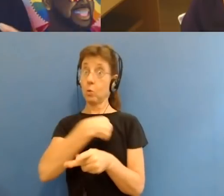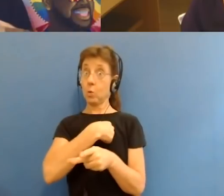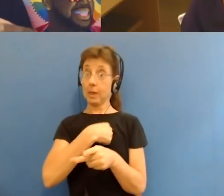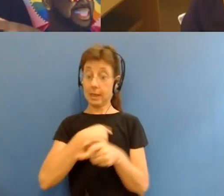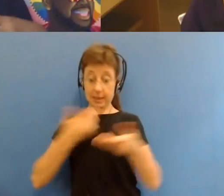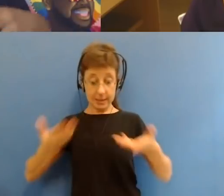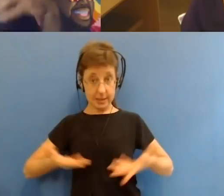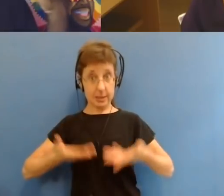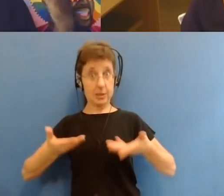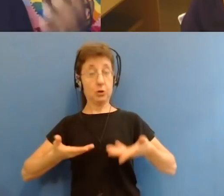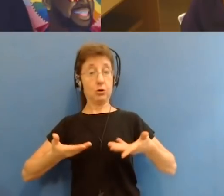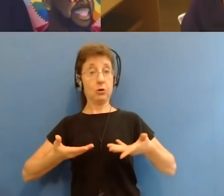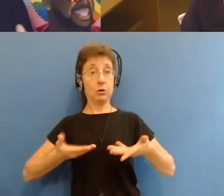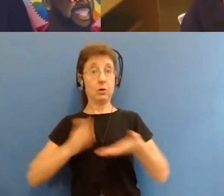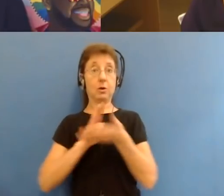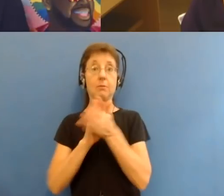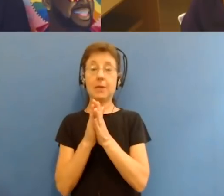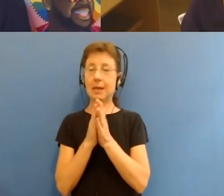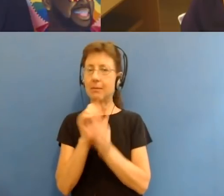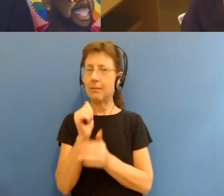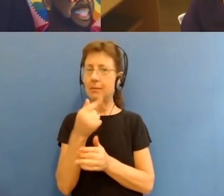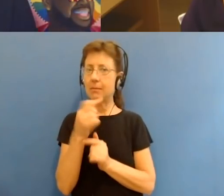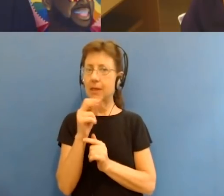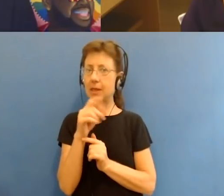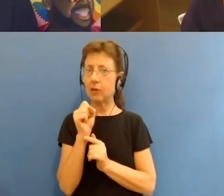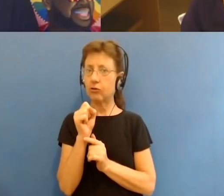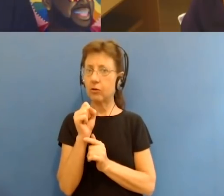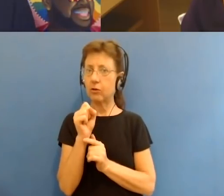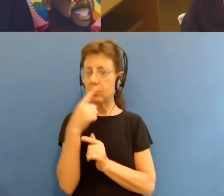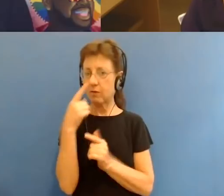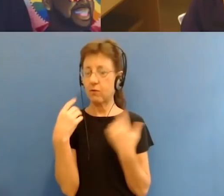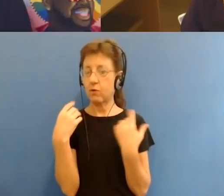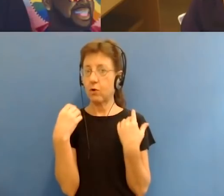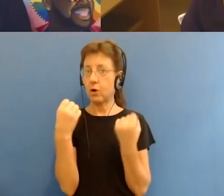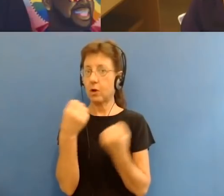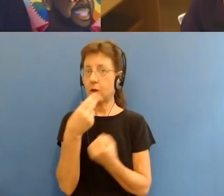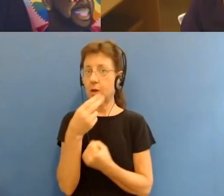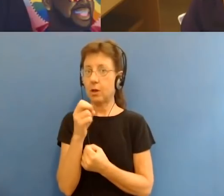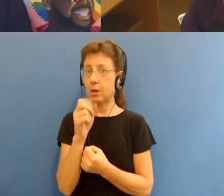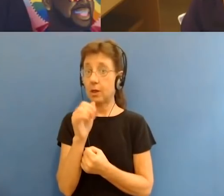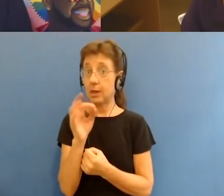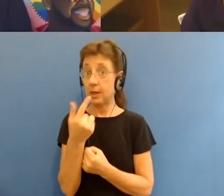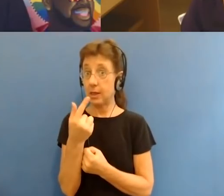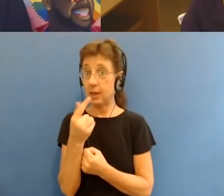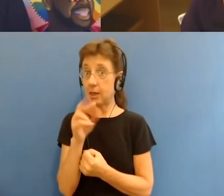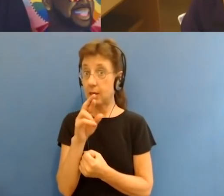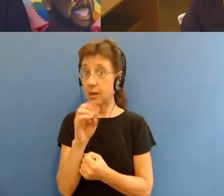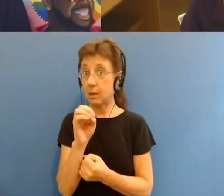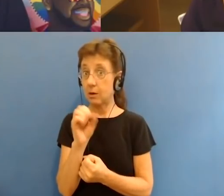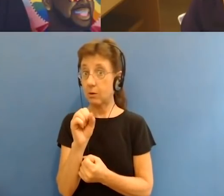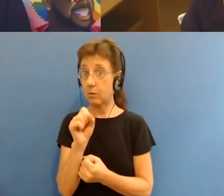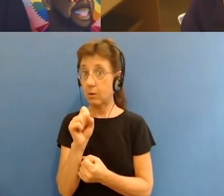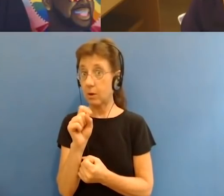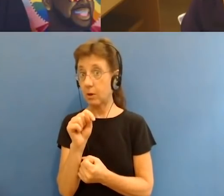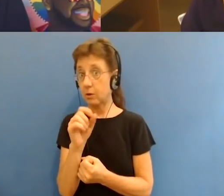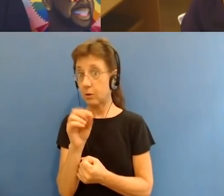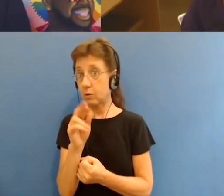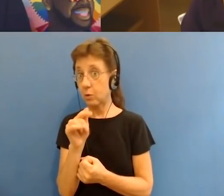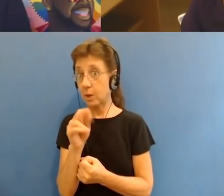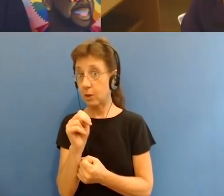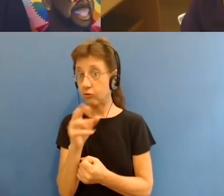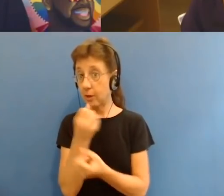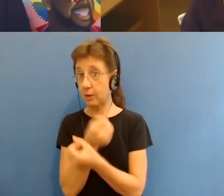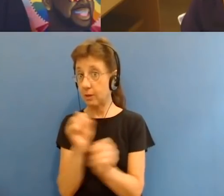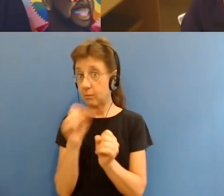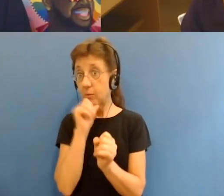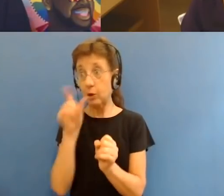here, become agents of healing, restoration, liberation, not just for our communities, but for ourselves as